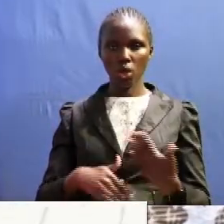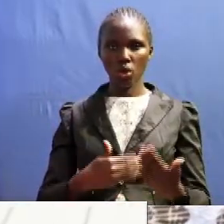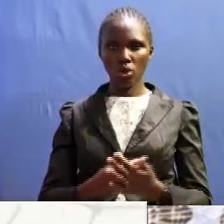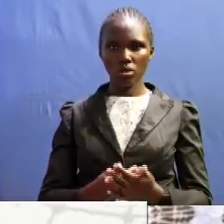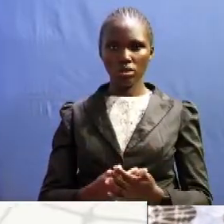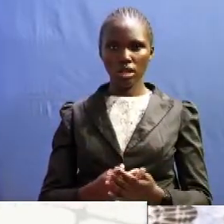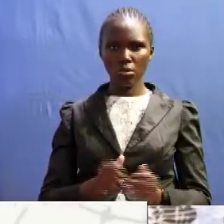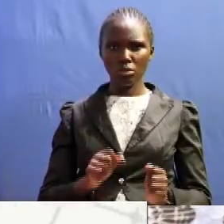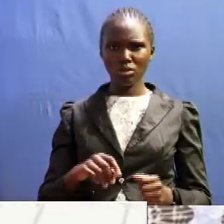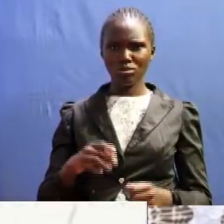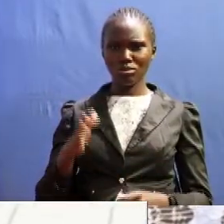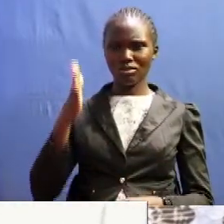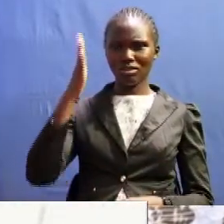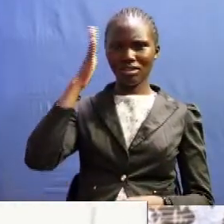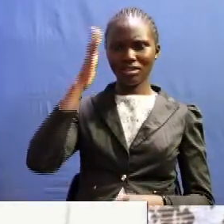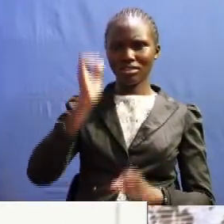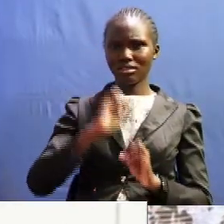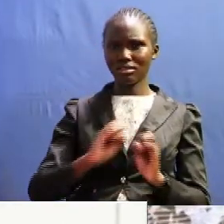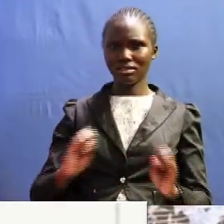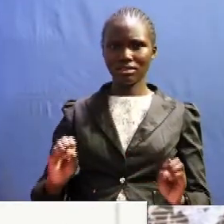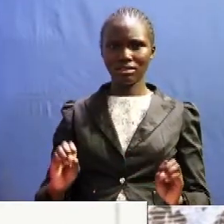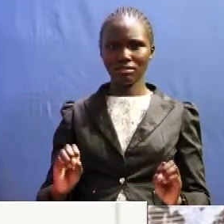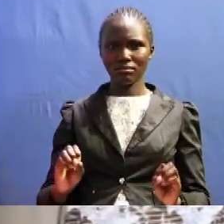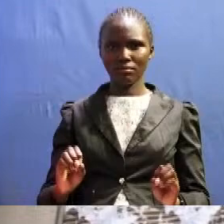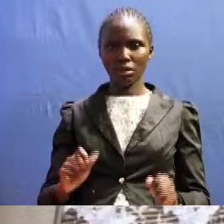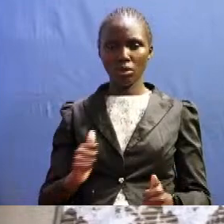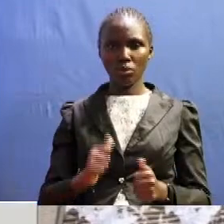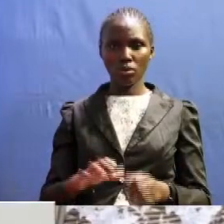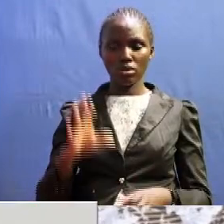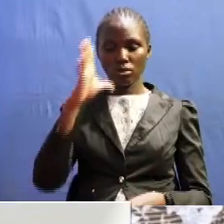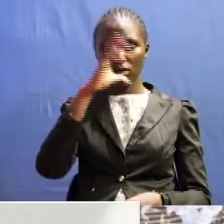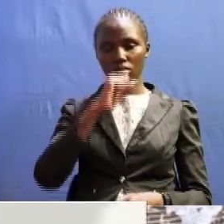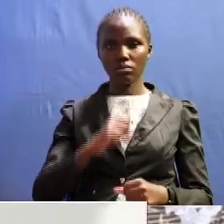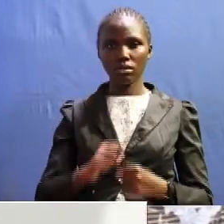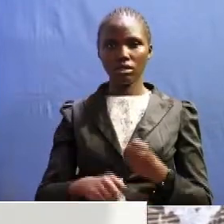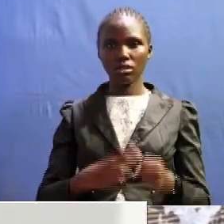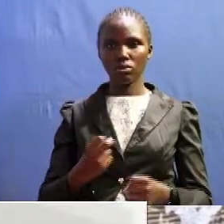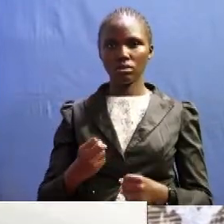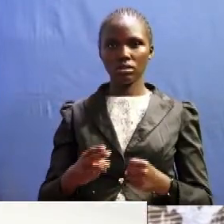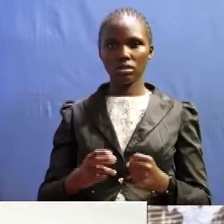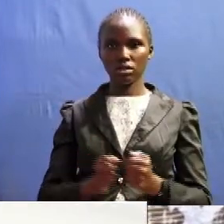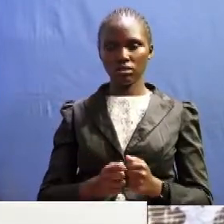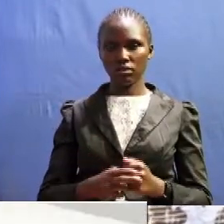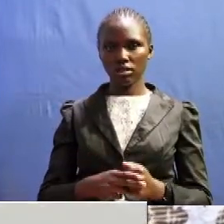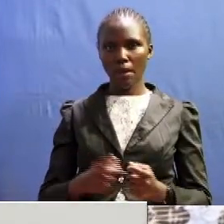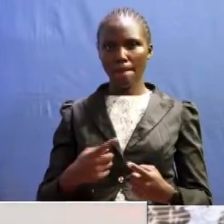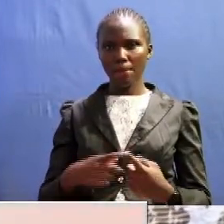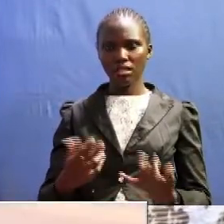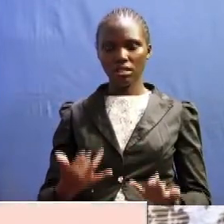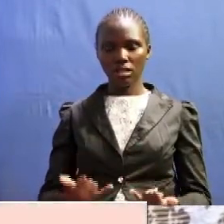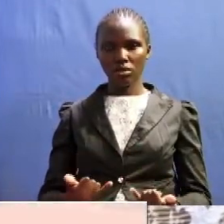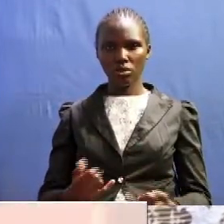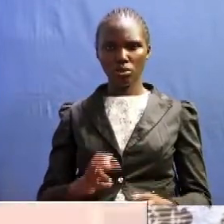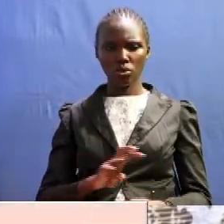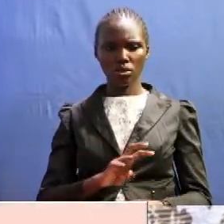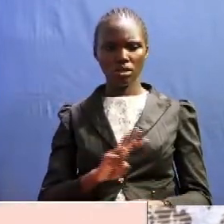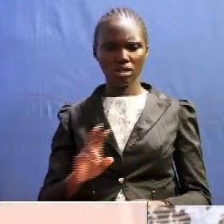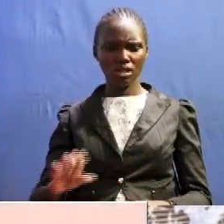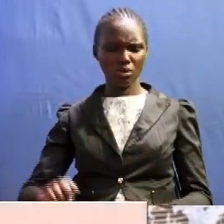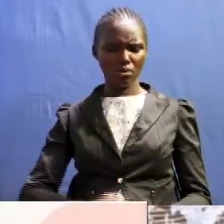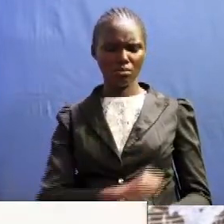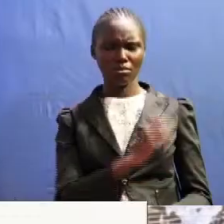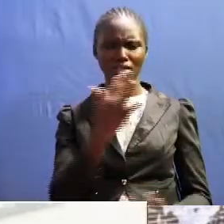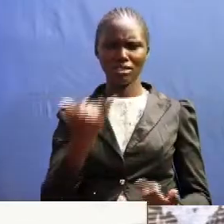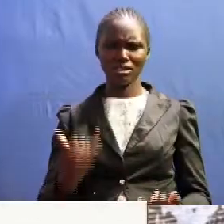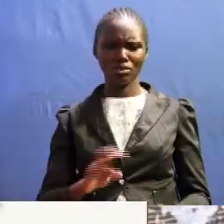up because they are talking about $1 billion that went missing in 2017. So we're looking at it and wondering, what does it have